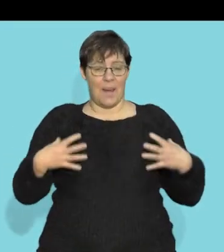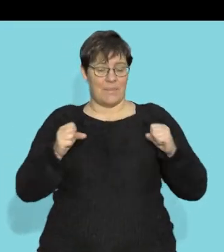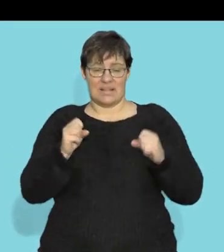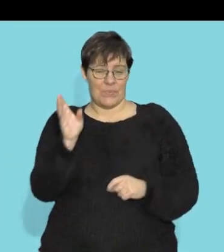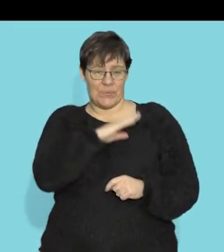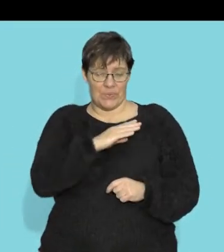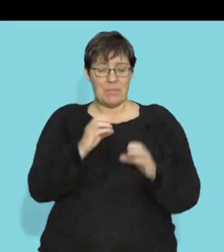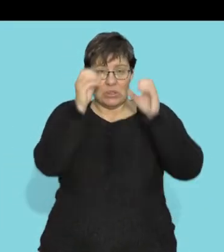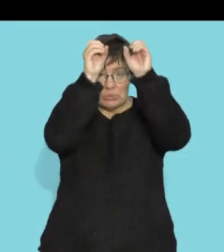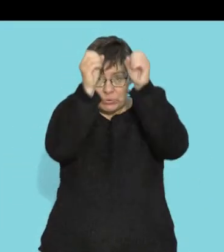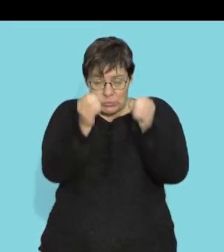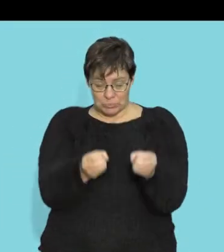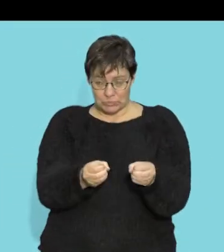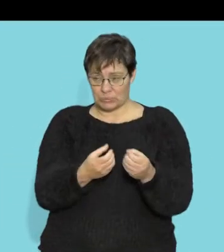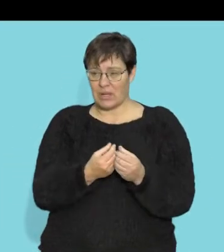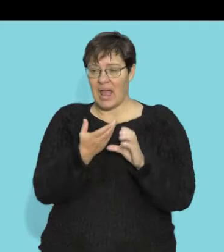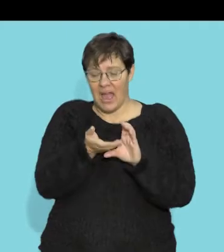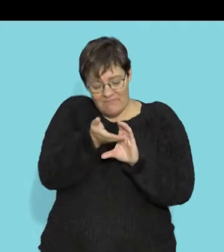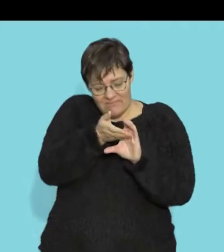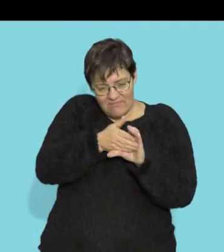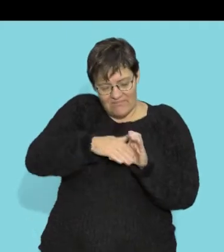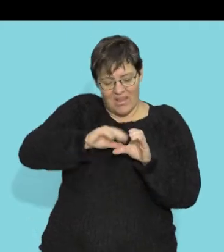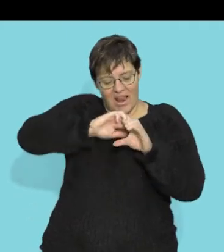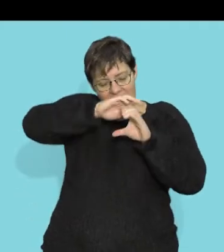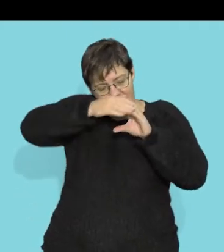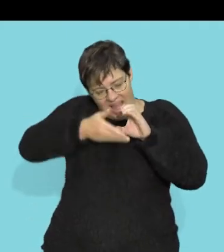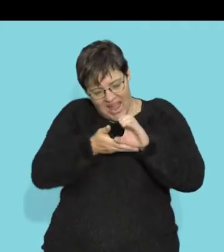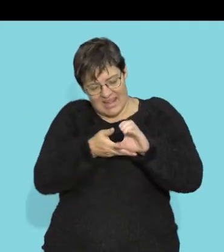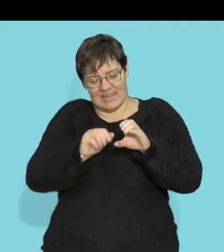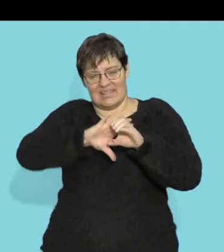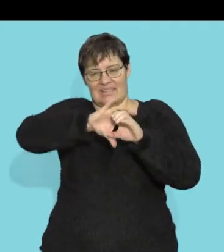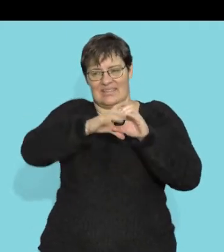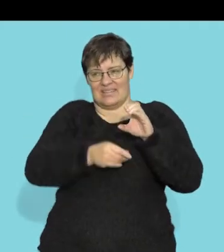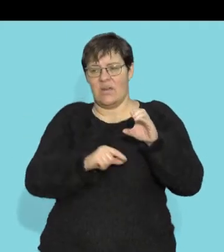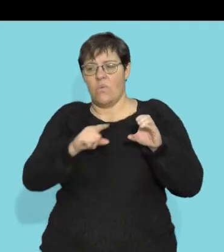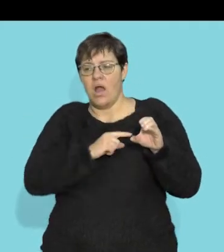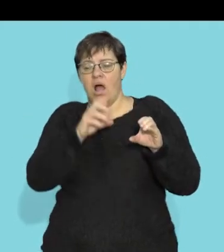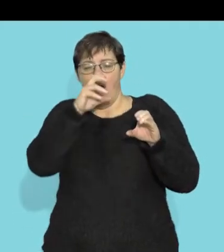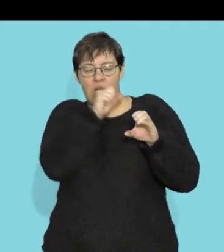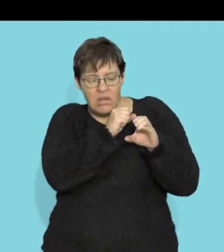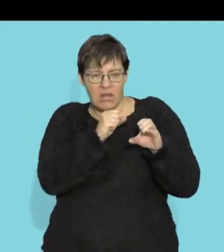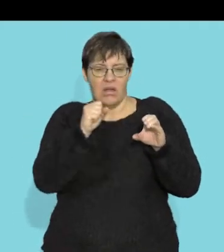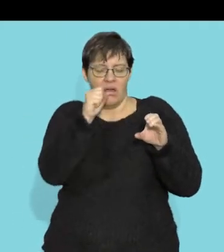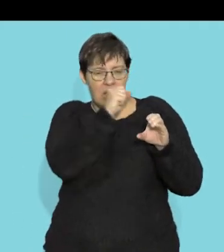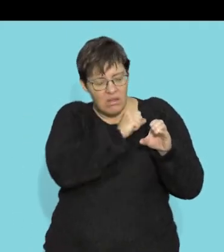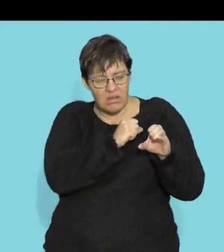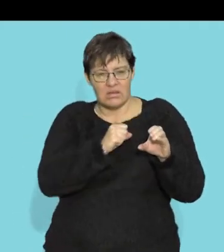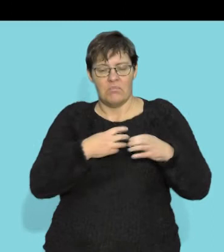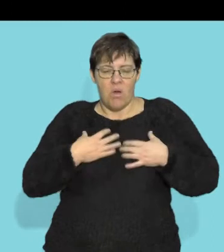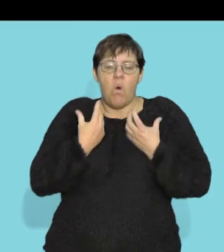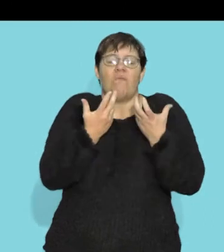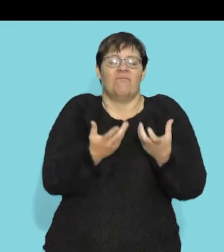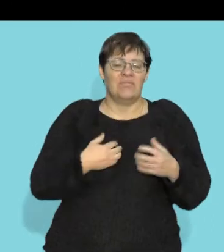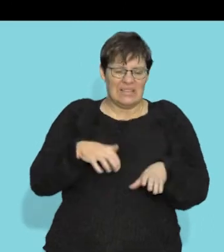we've got a nice lining, and we need that lining because we need to cough. Right? We need to get things that are